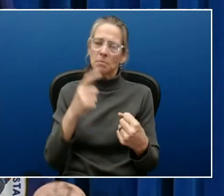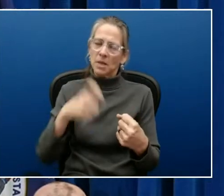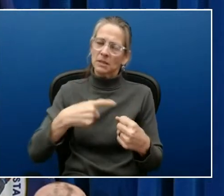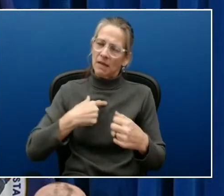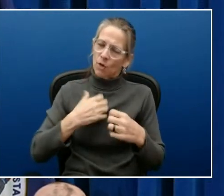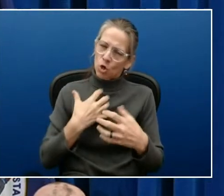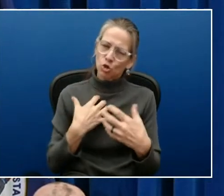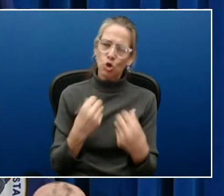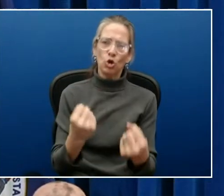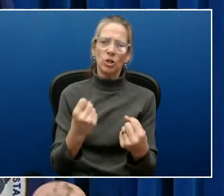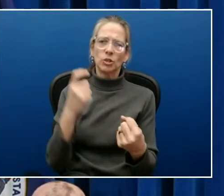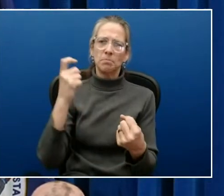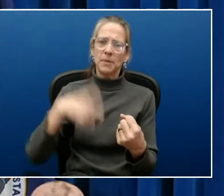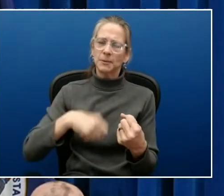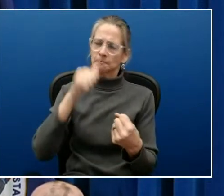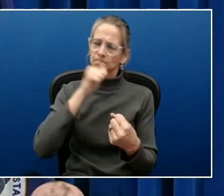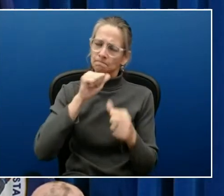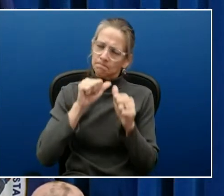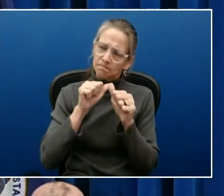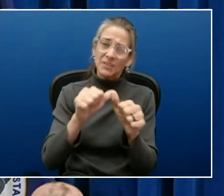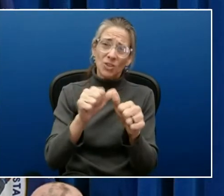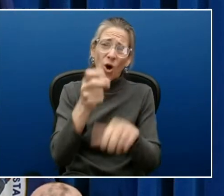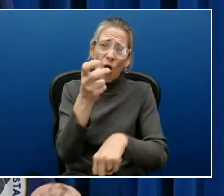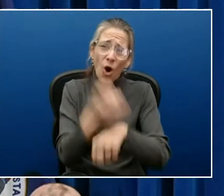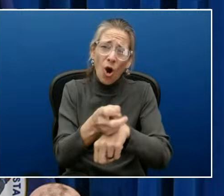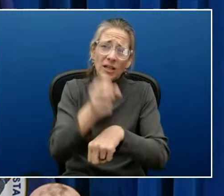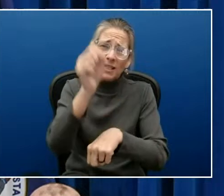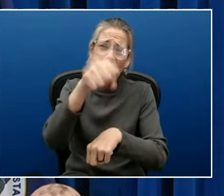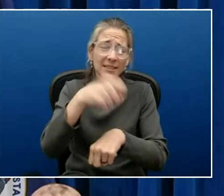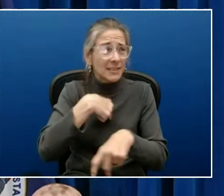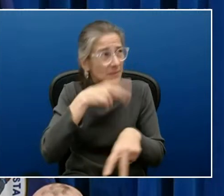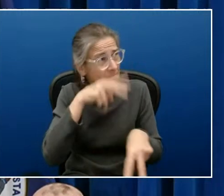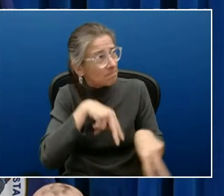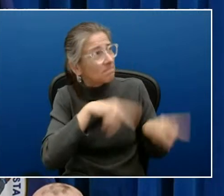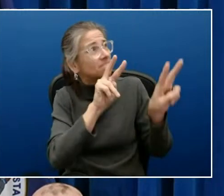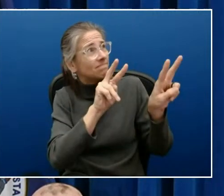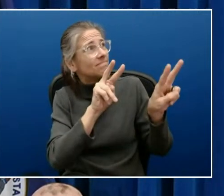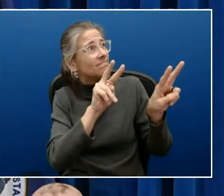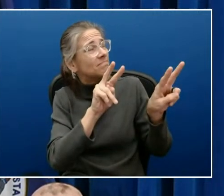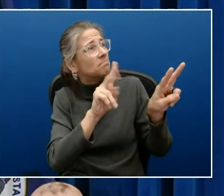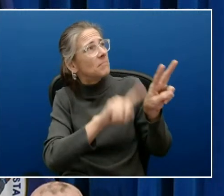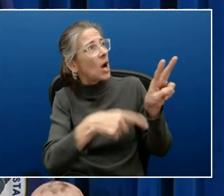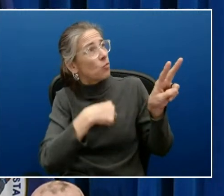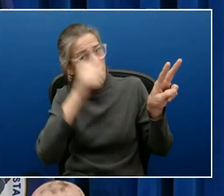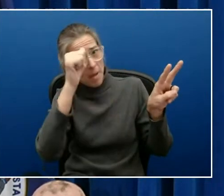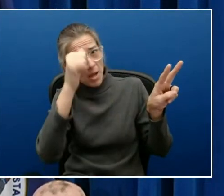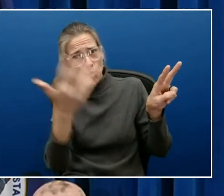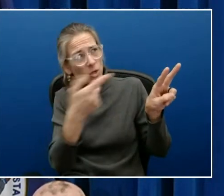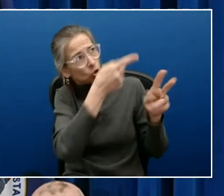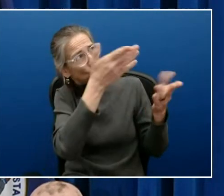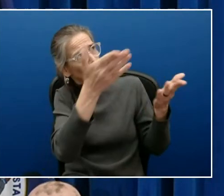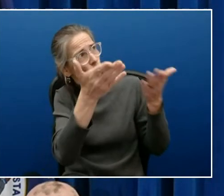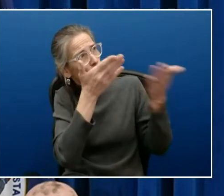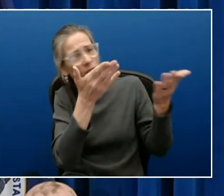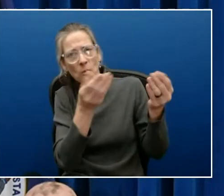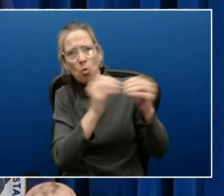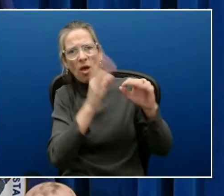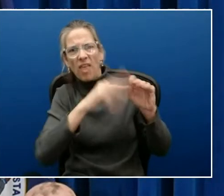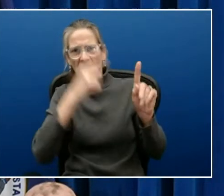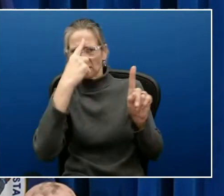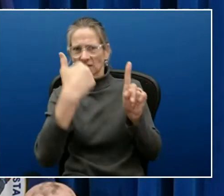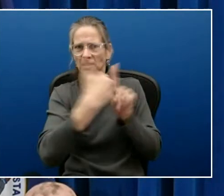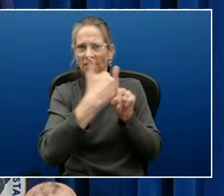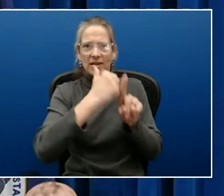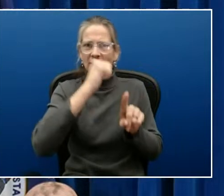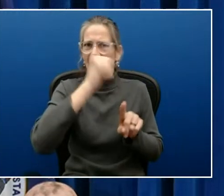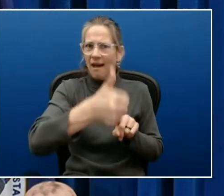hard, yes, but it's also inspiring because every day you're reminded of what it means to serve something greater than yourself. It's a great honor for me to